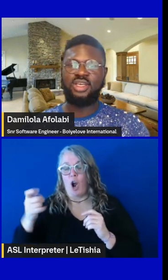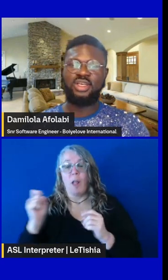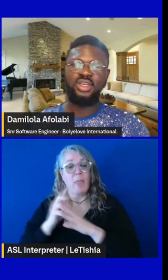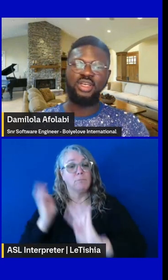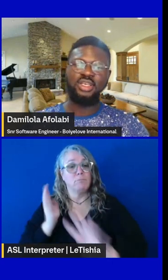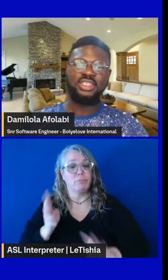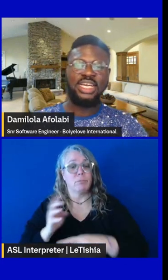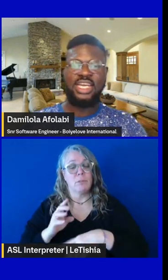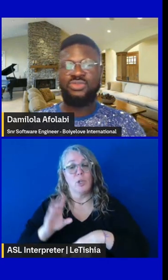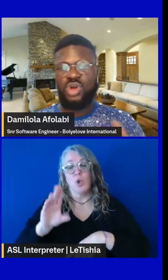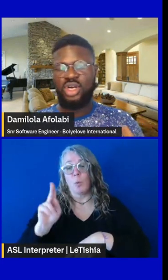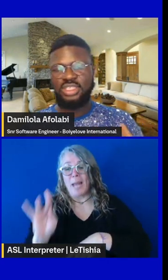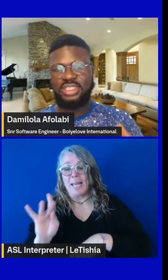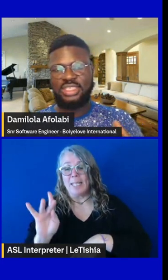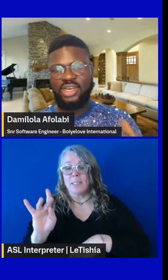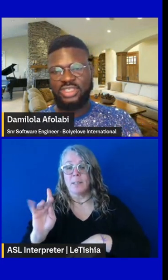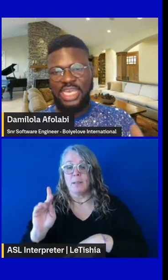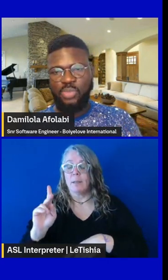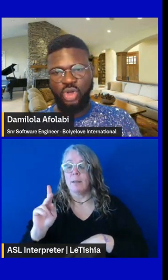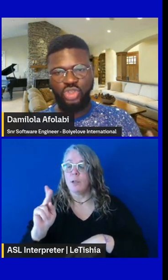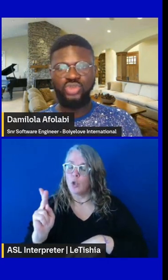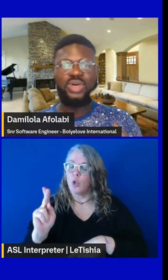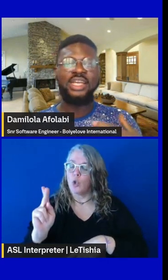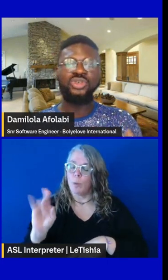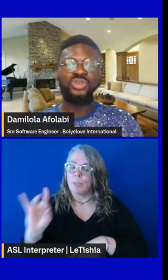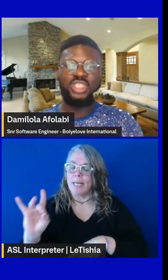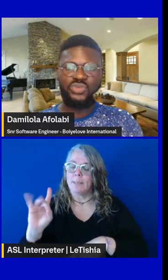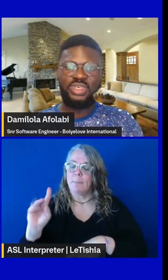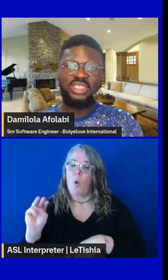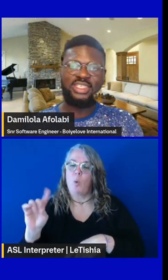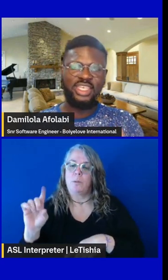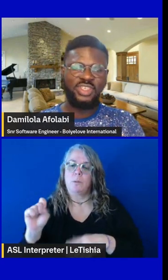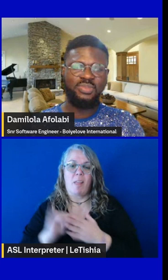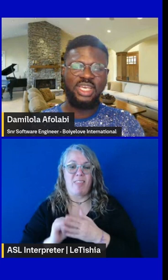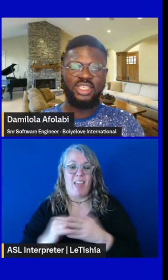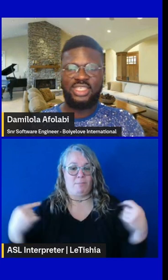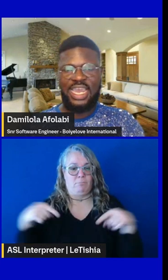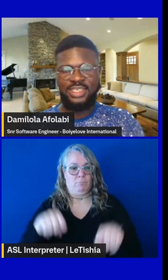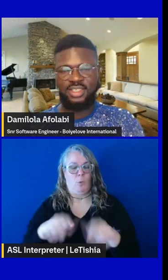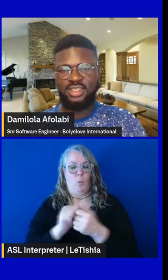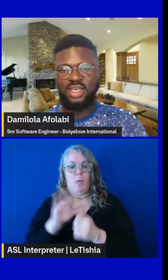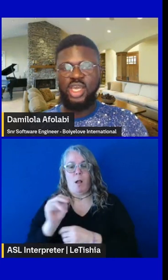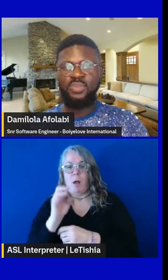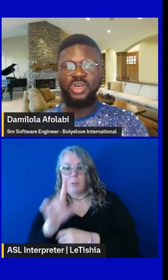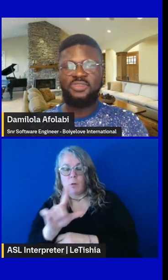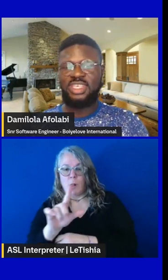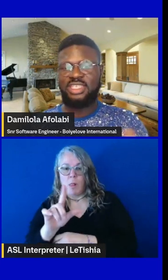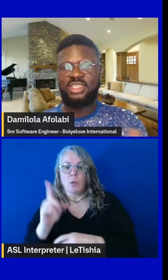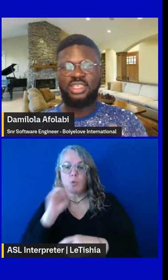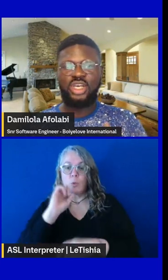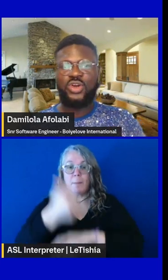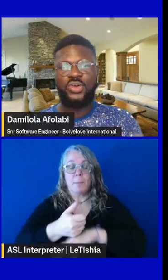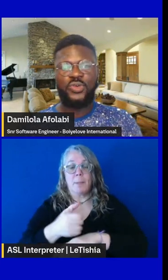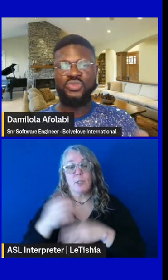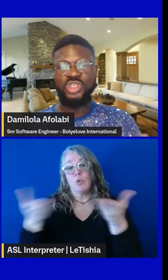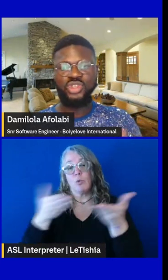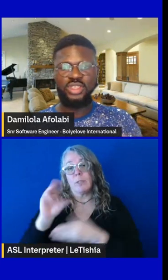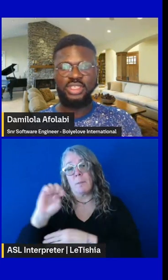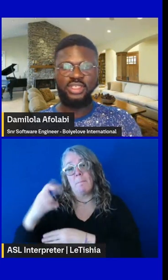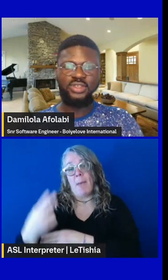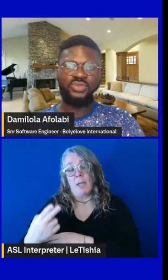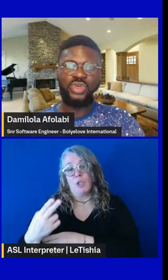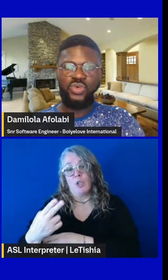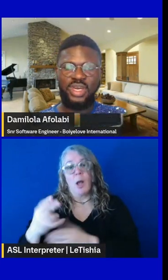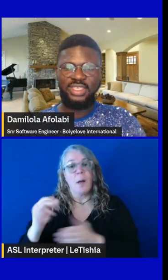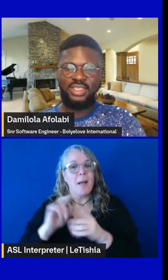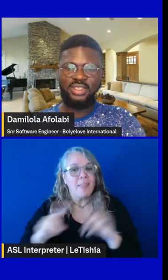performance. Sidecar runs alongside pods to handle secret service mesh tasks. But if these